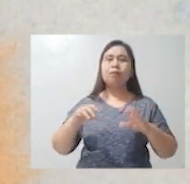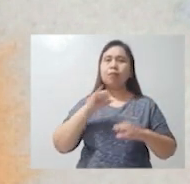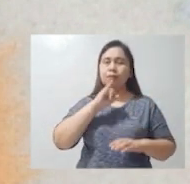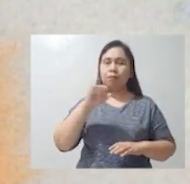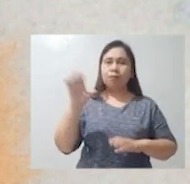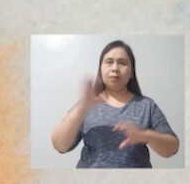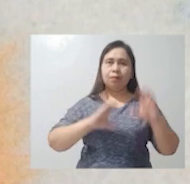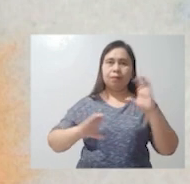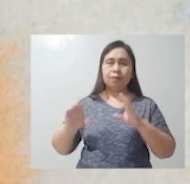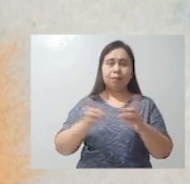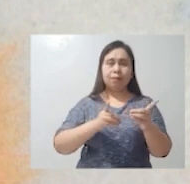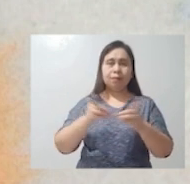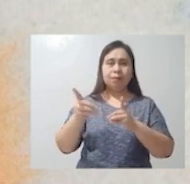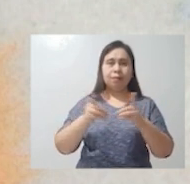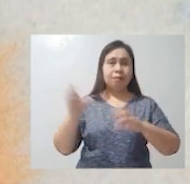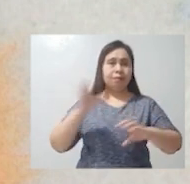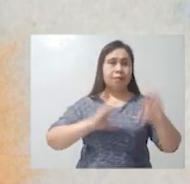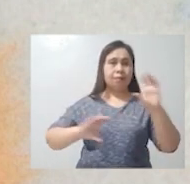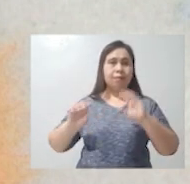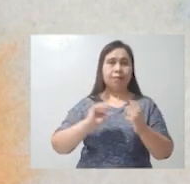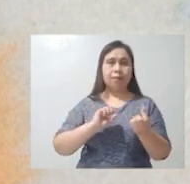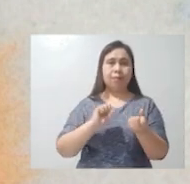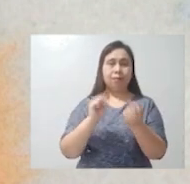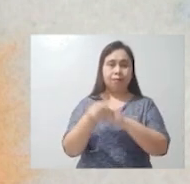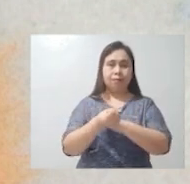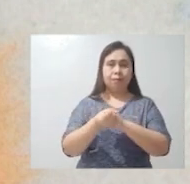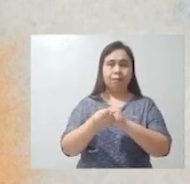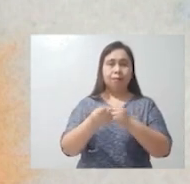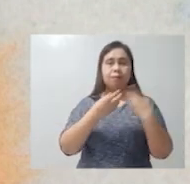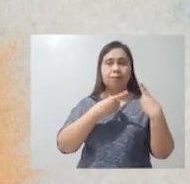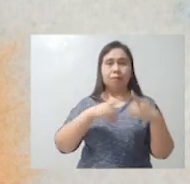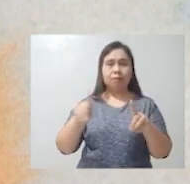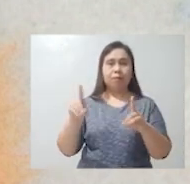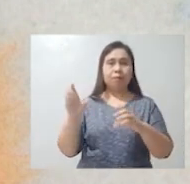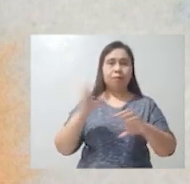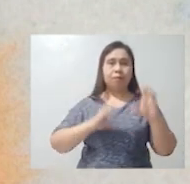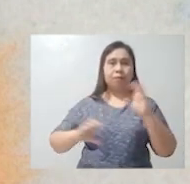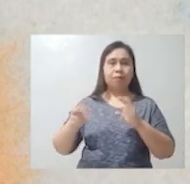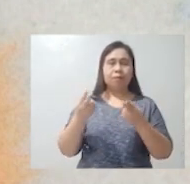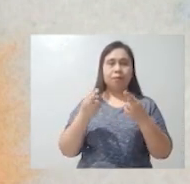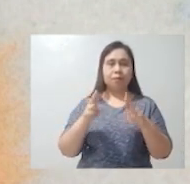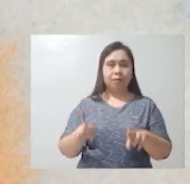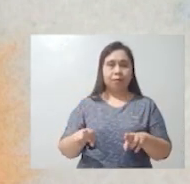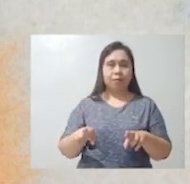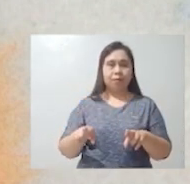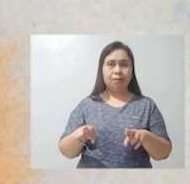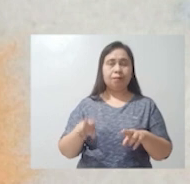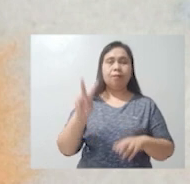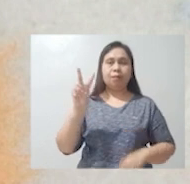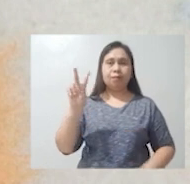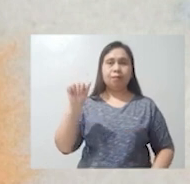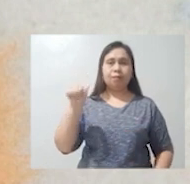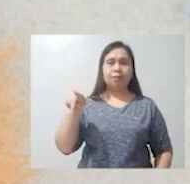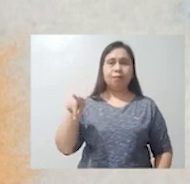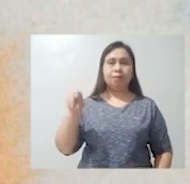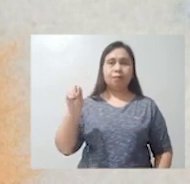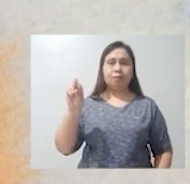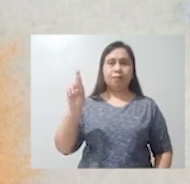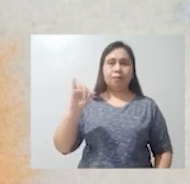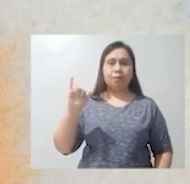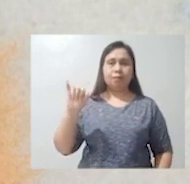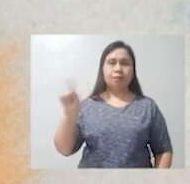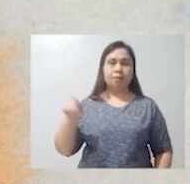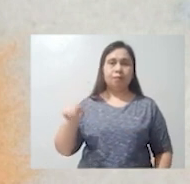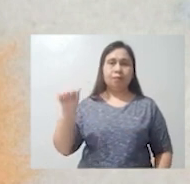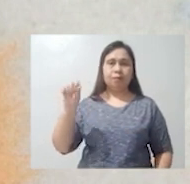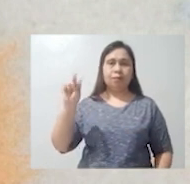the energy changes that occur during chemical reactions. The molar heat of vaporization of a substance is the heat absorbed